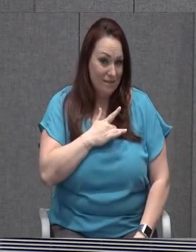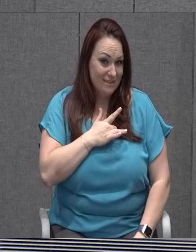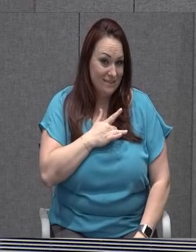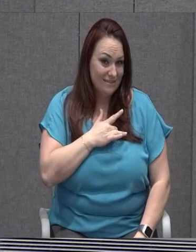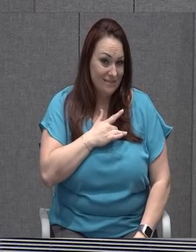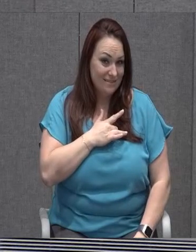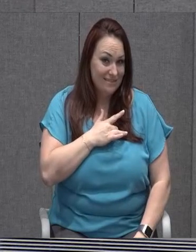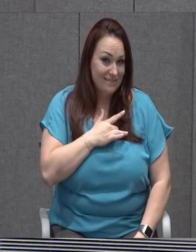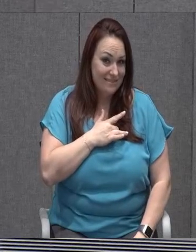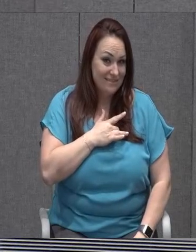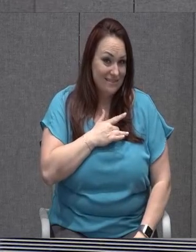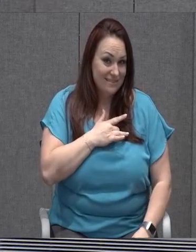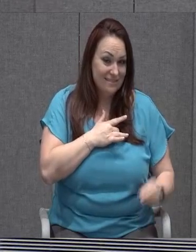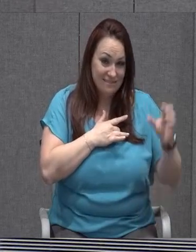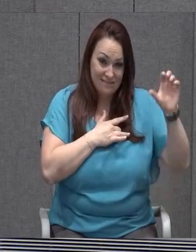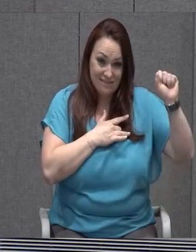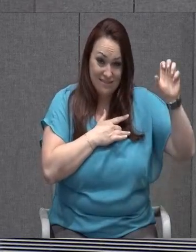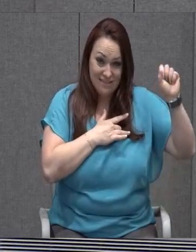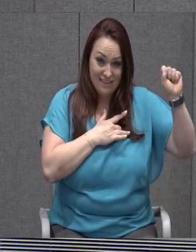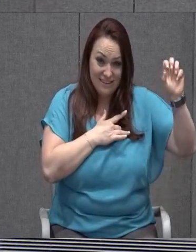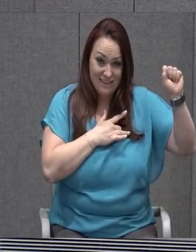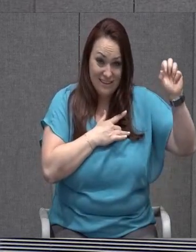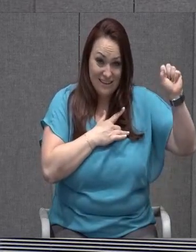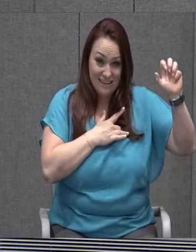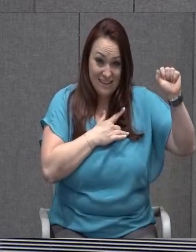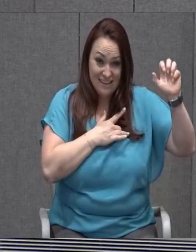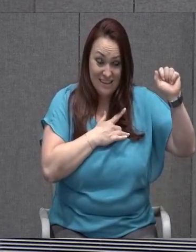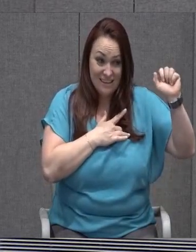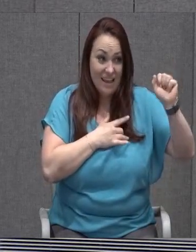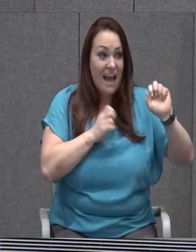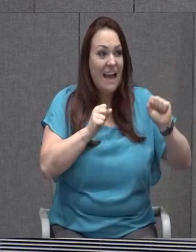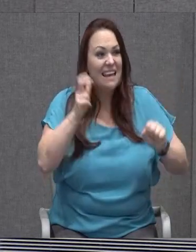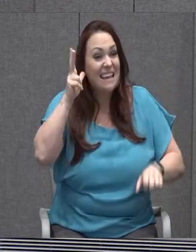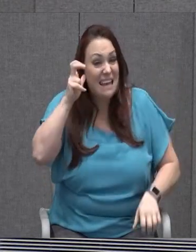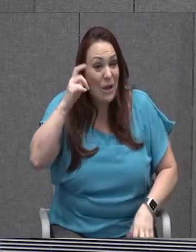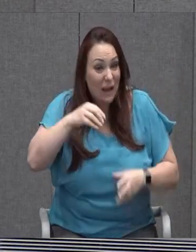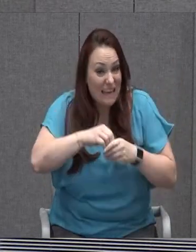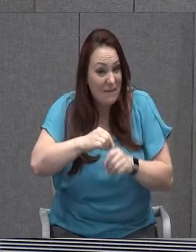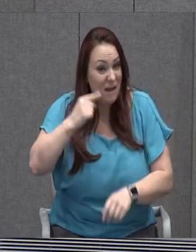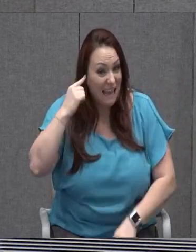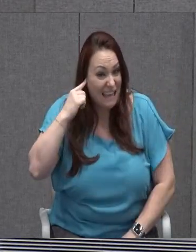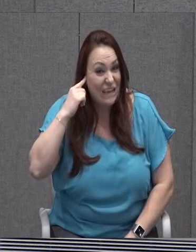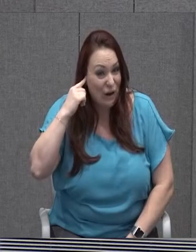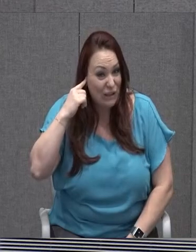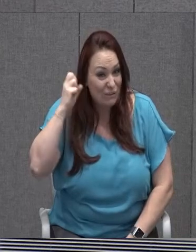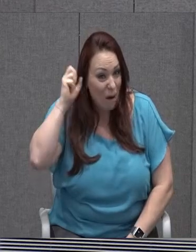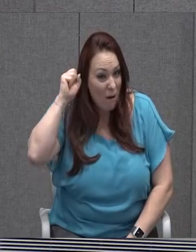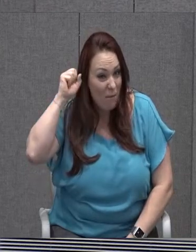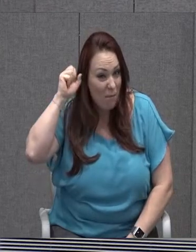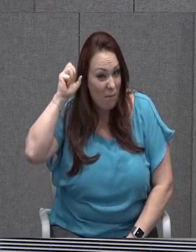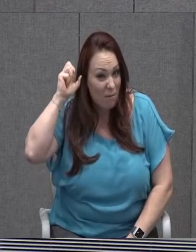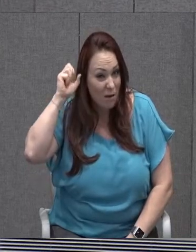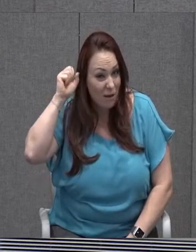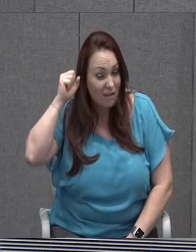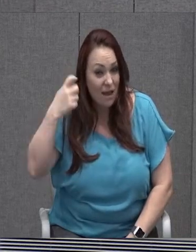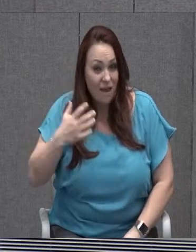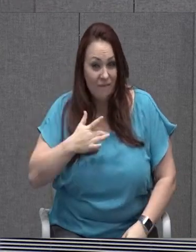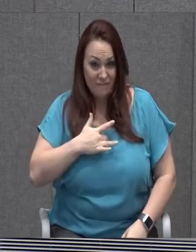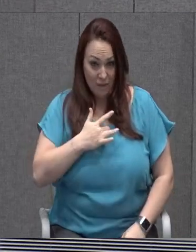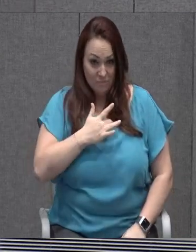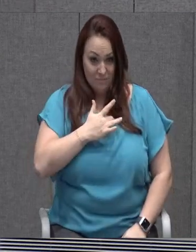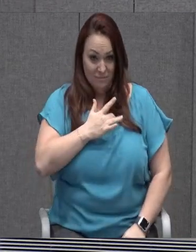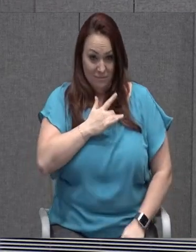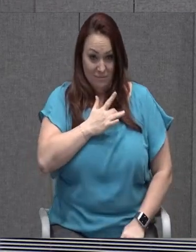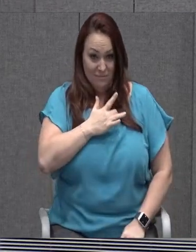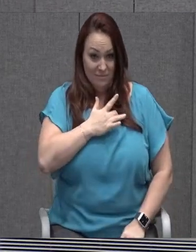What do you think? It's going fast. I can hear it in my ears. I know. Ay, ay, ay. It's in my chest. Did you beat your